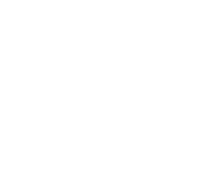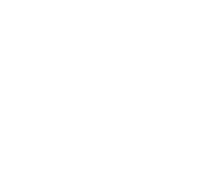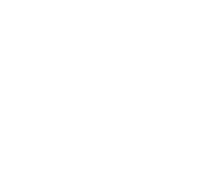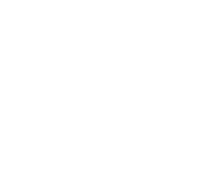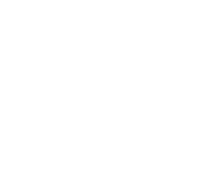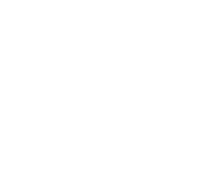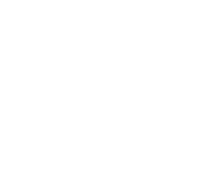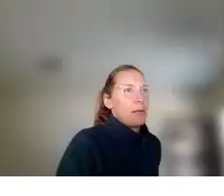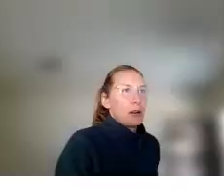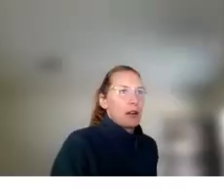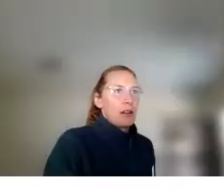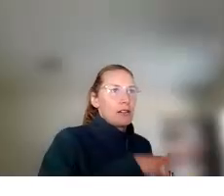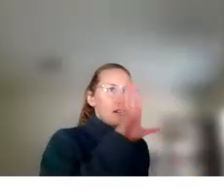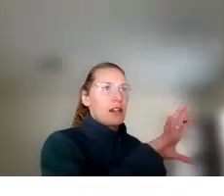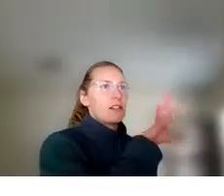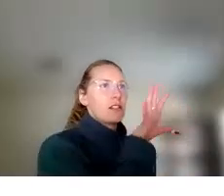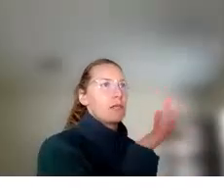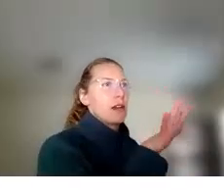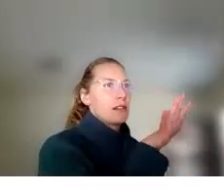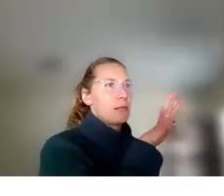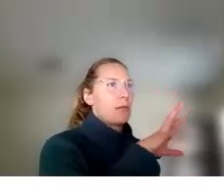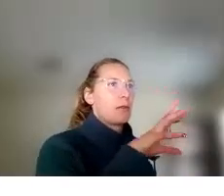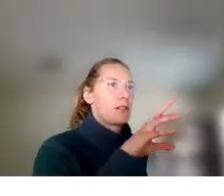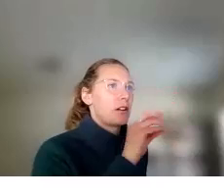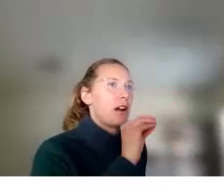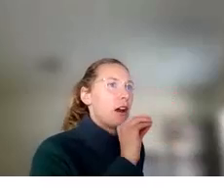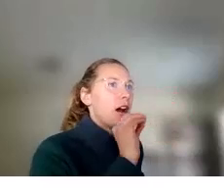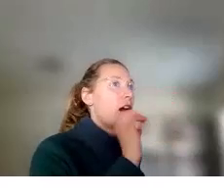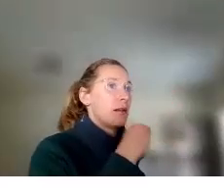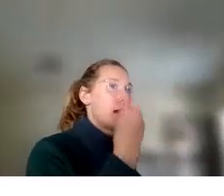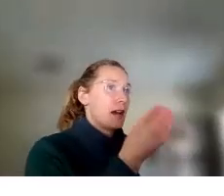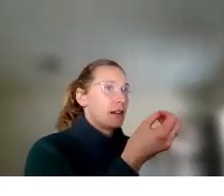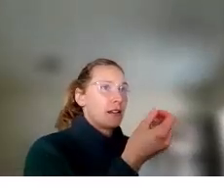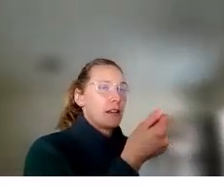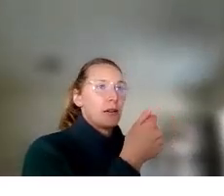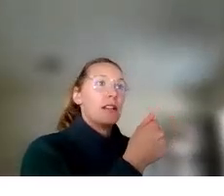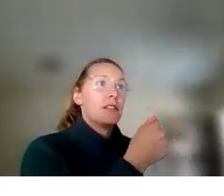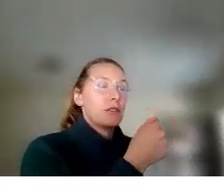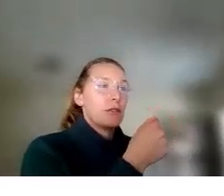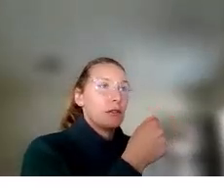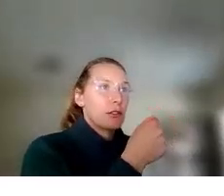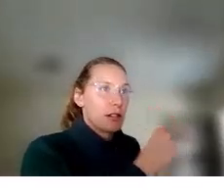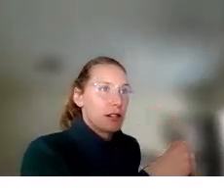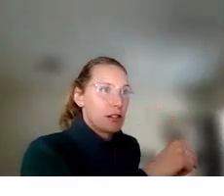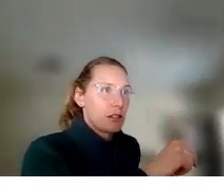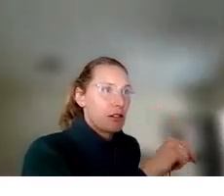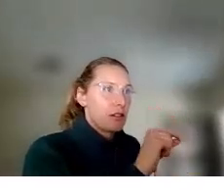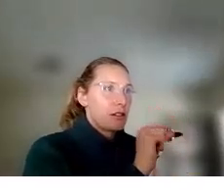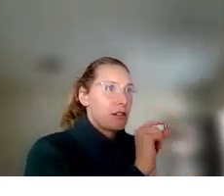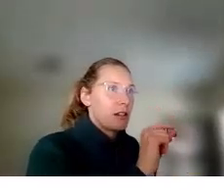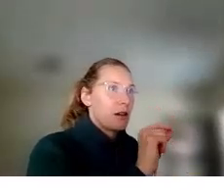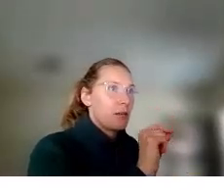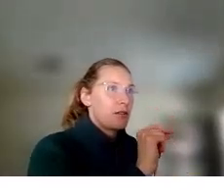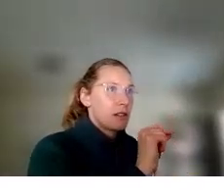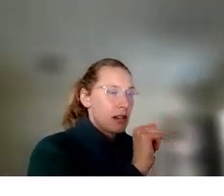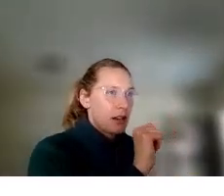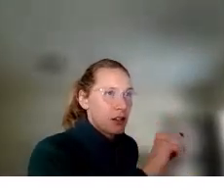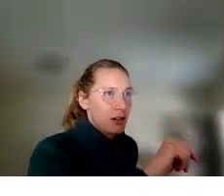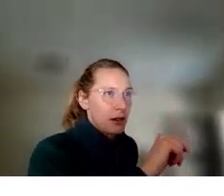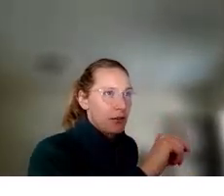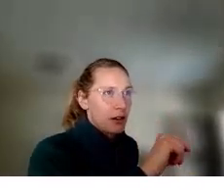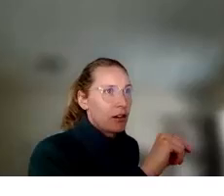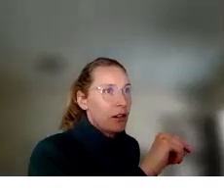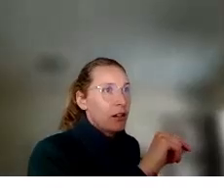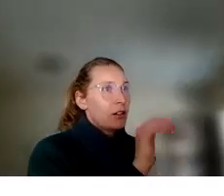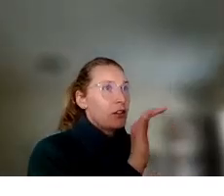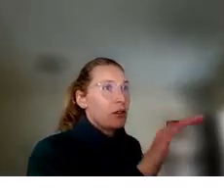CwCHN, right? Well, remember, CHCBS members are not automatically going to transition to the